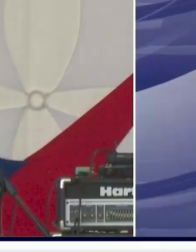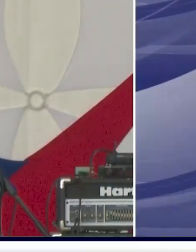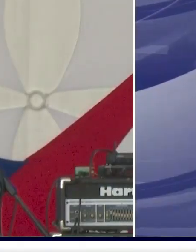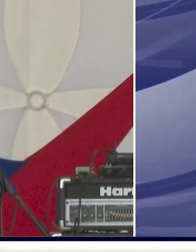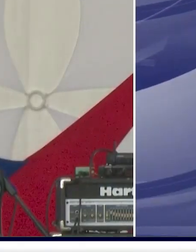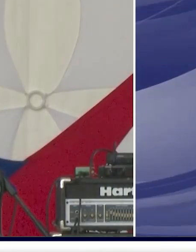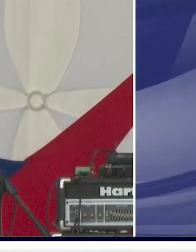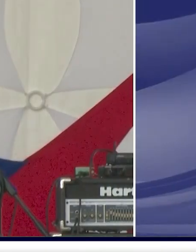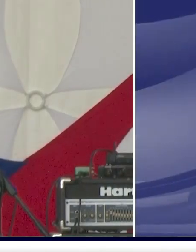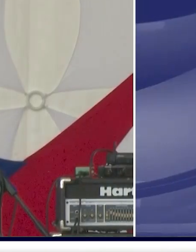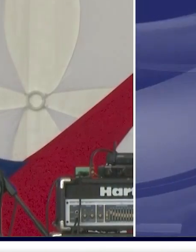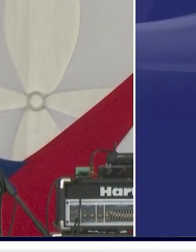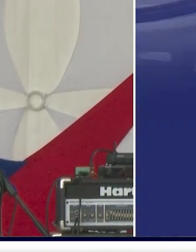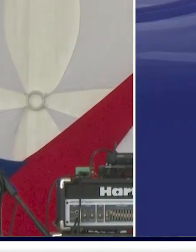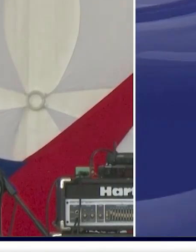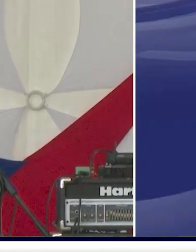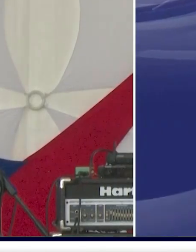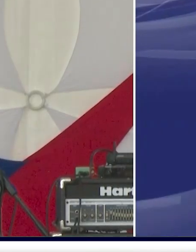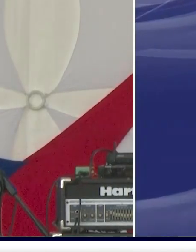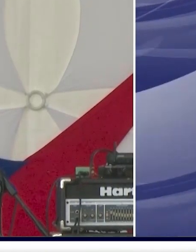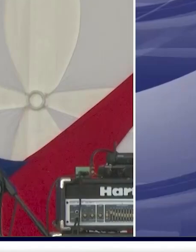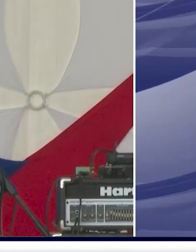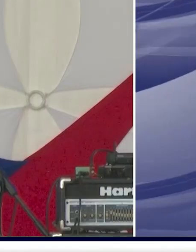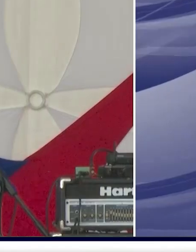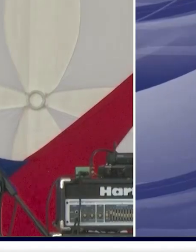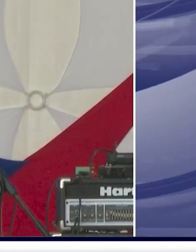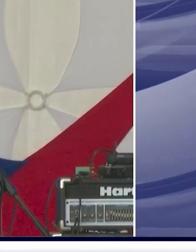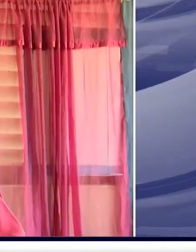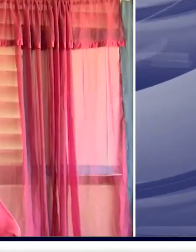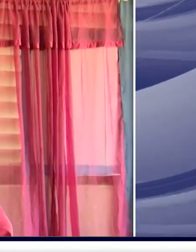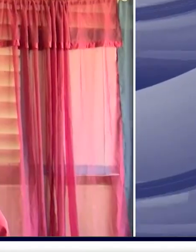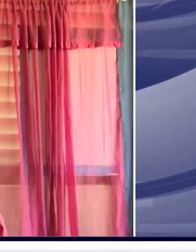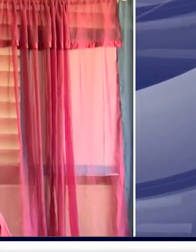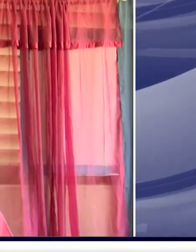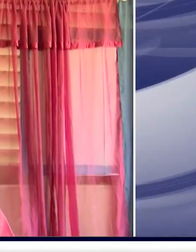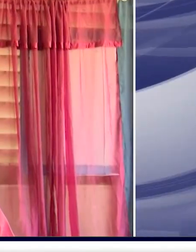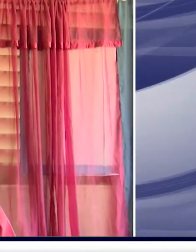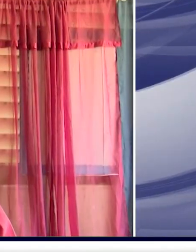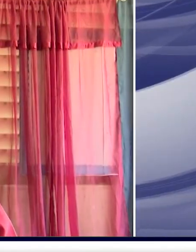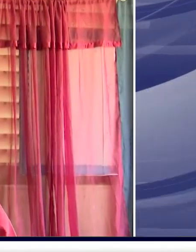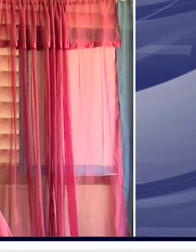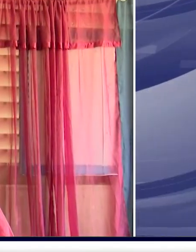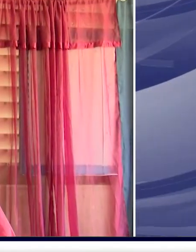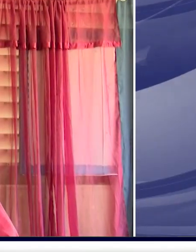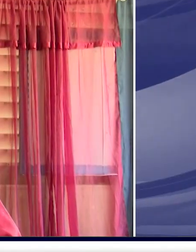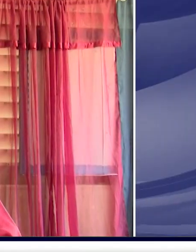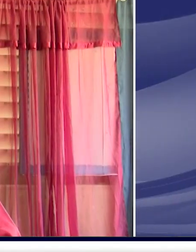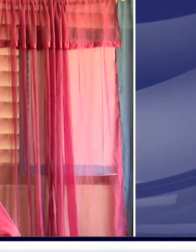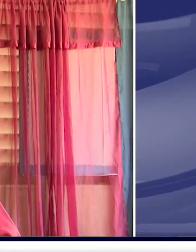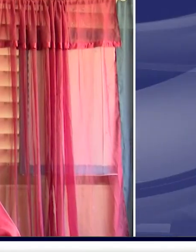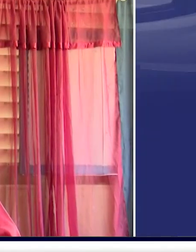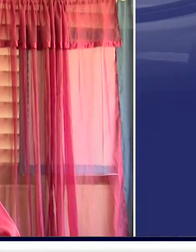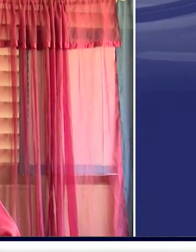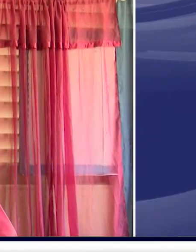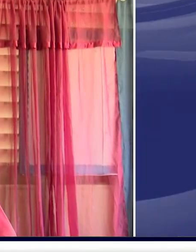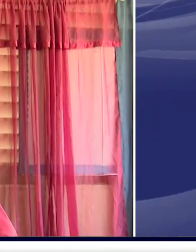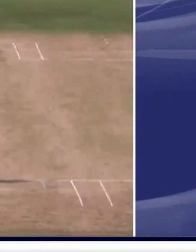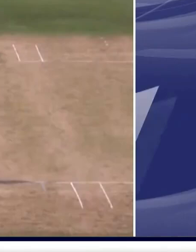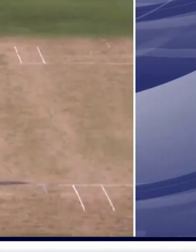In the headlines, the minimum wage to be increased in June. A technology hub set up in St. James